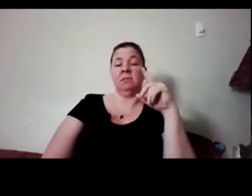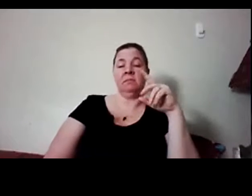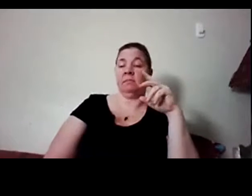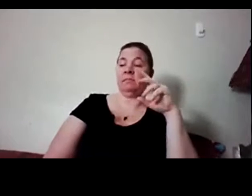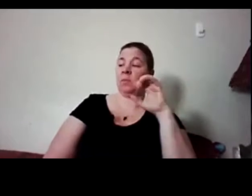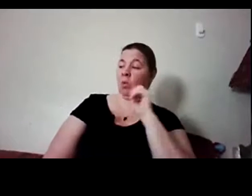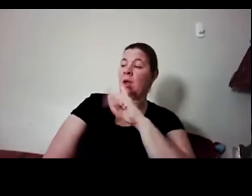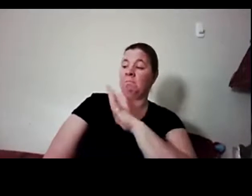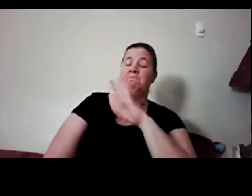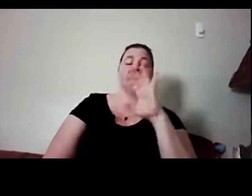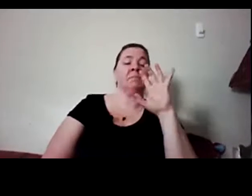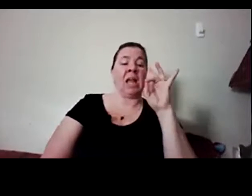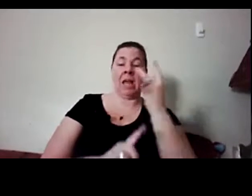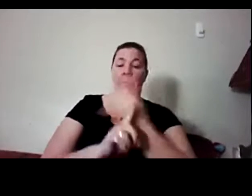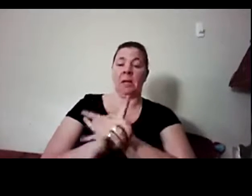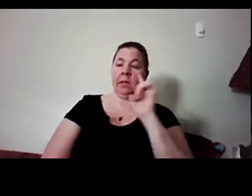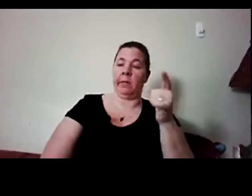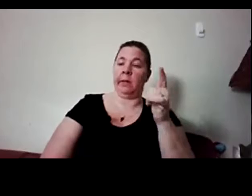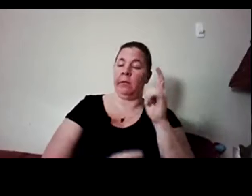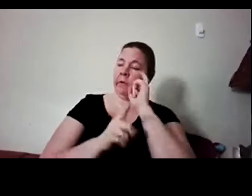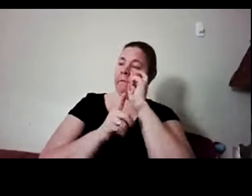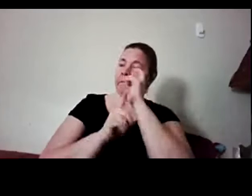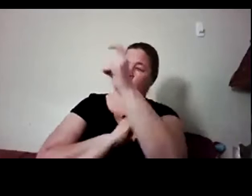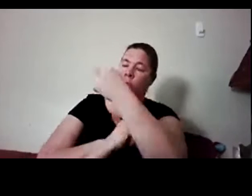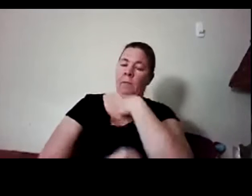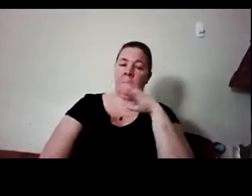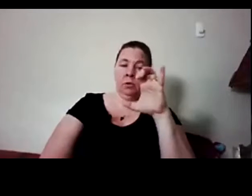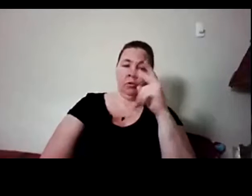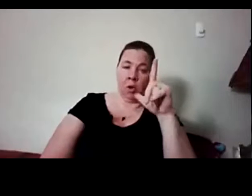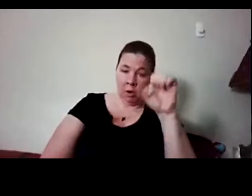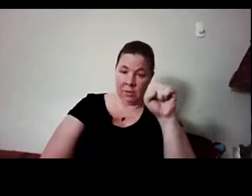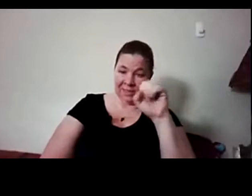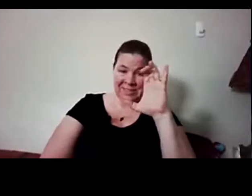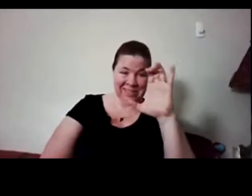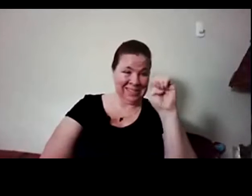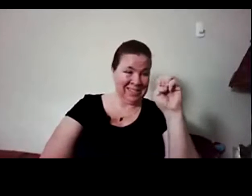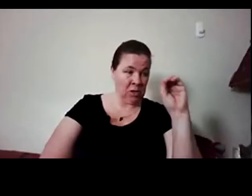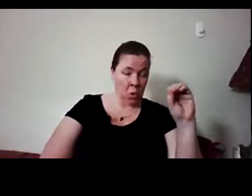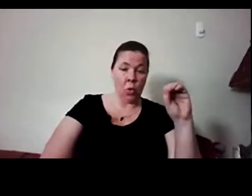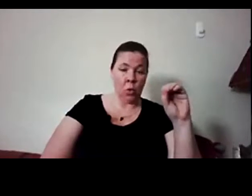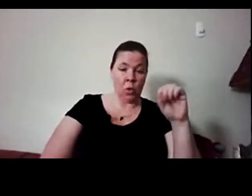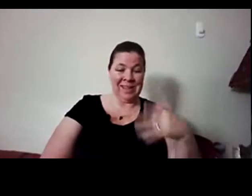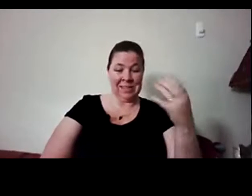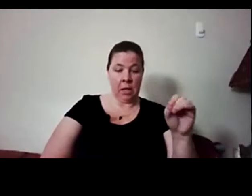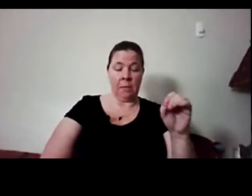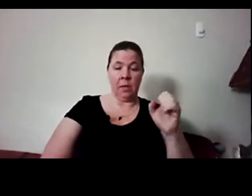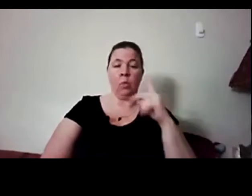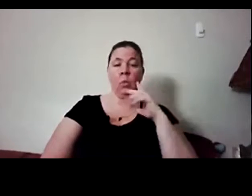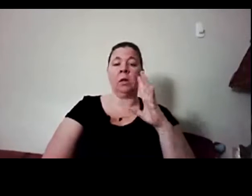Charles, the CEO of this company is going to be talking to all of us in a week's time. Can you make yourself available? And I said,